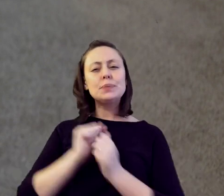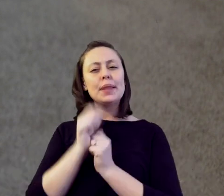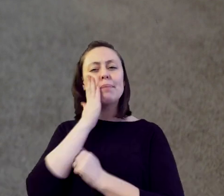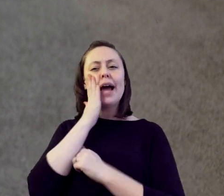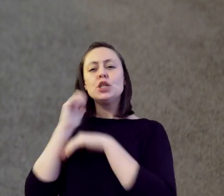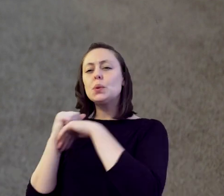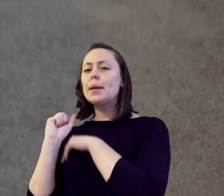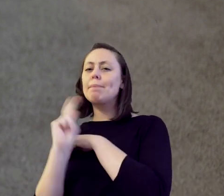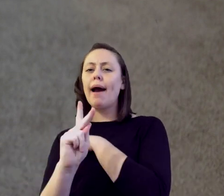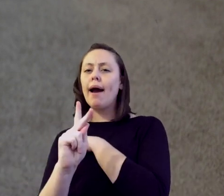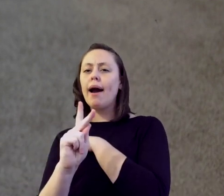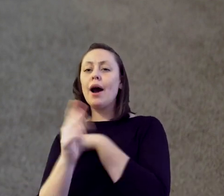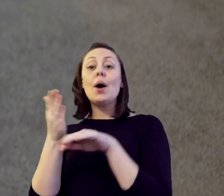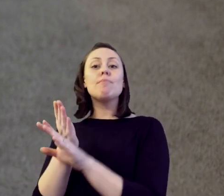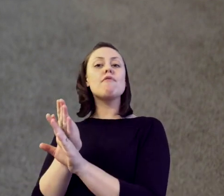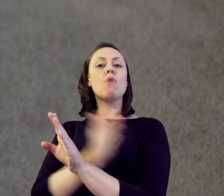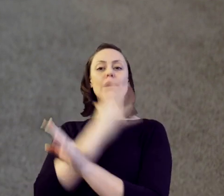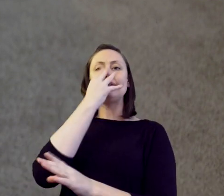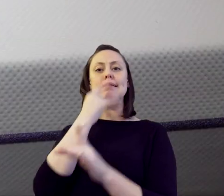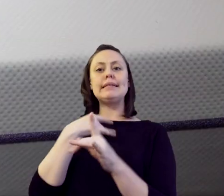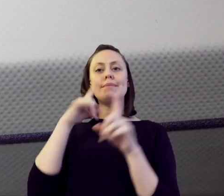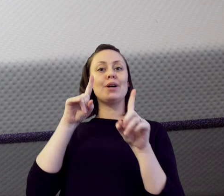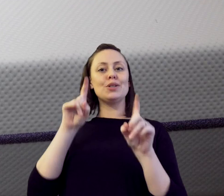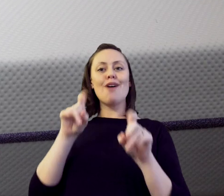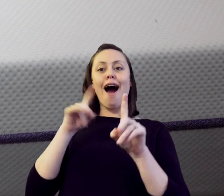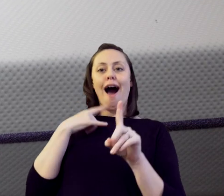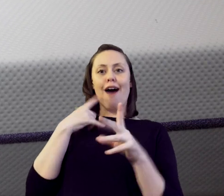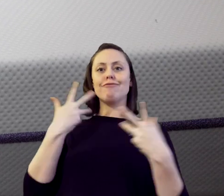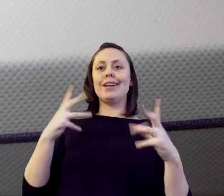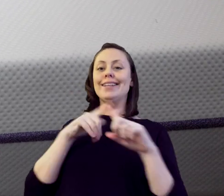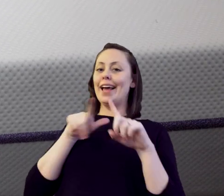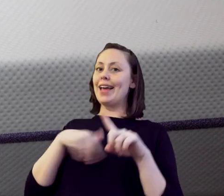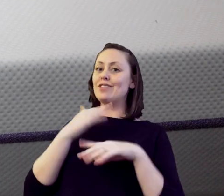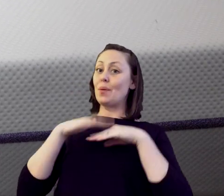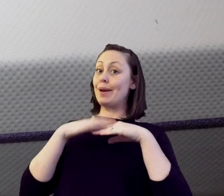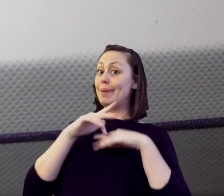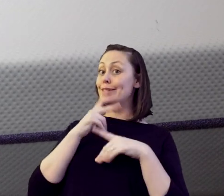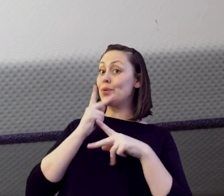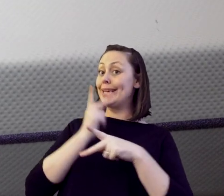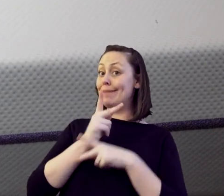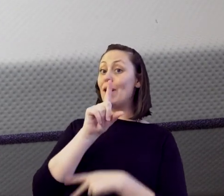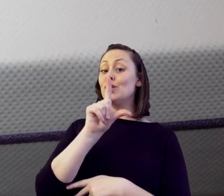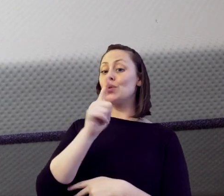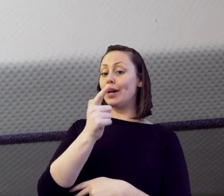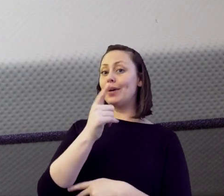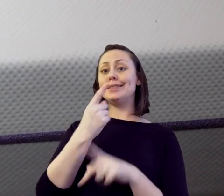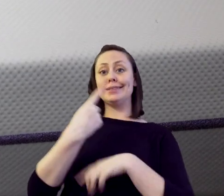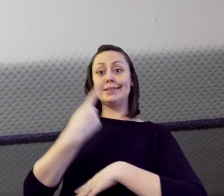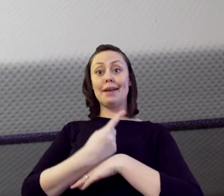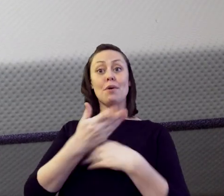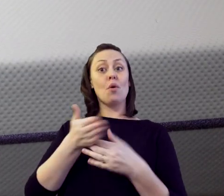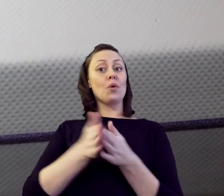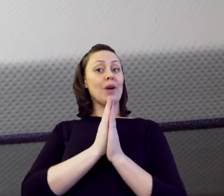can return it before your sleep trial is up. They only ask that you keep the bed for a minimum of 21 days before